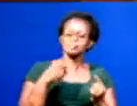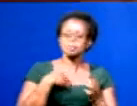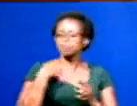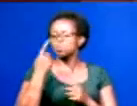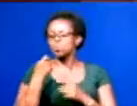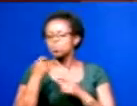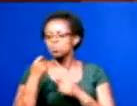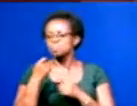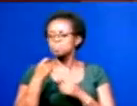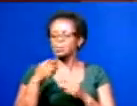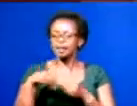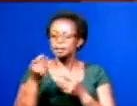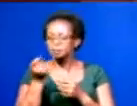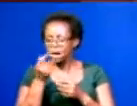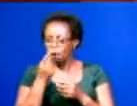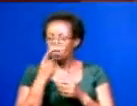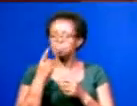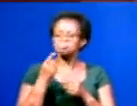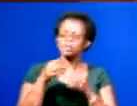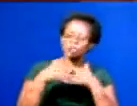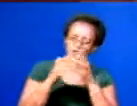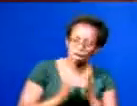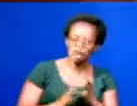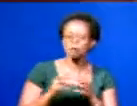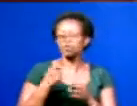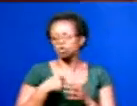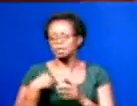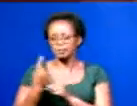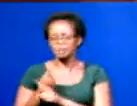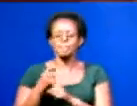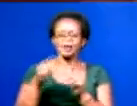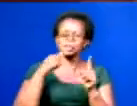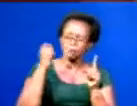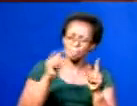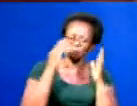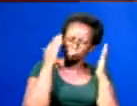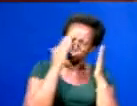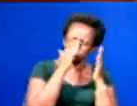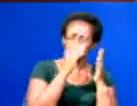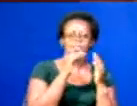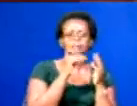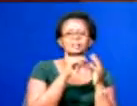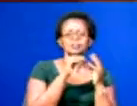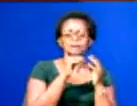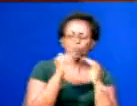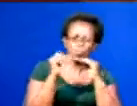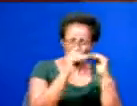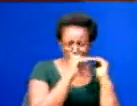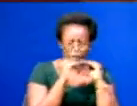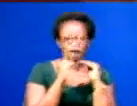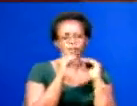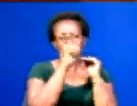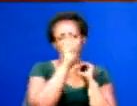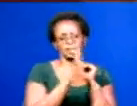But what we are saying, let them be considered in a fair way, Mr. Speaker. 3.3 billion, while we are losing 15 billion